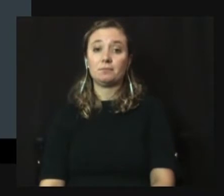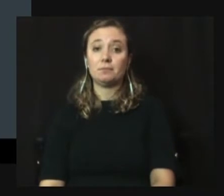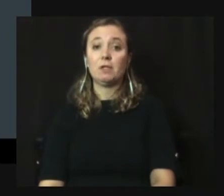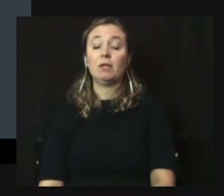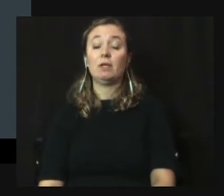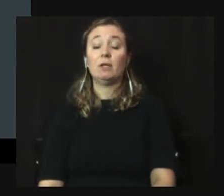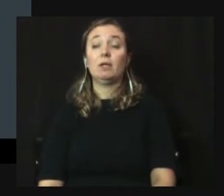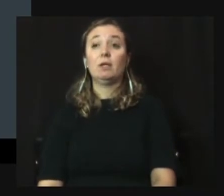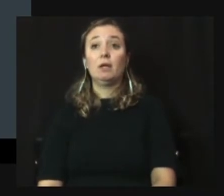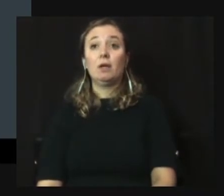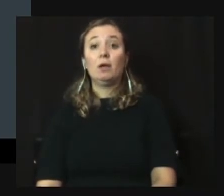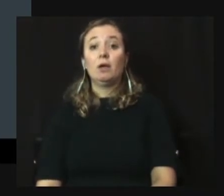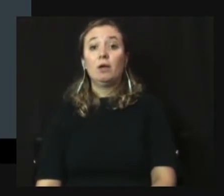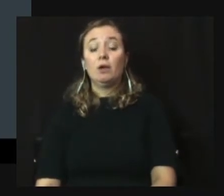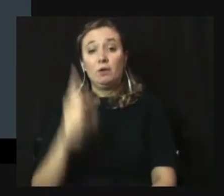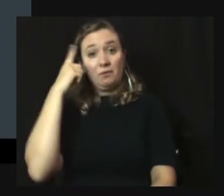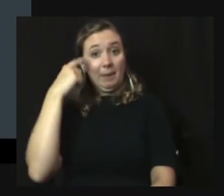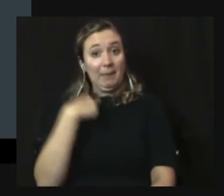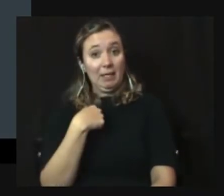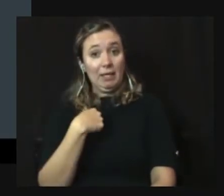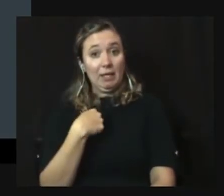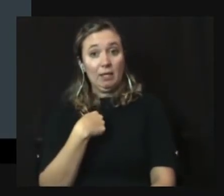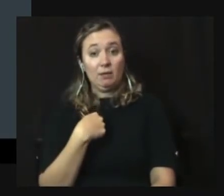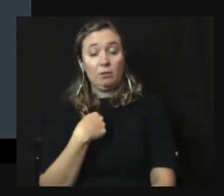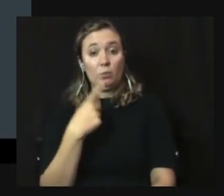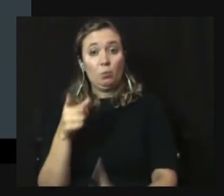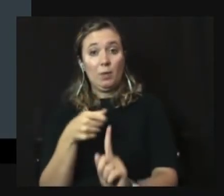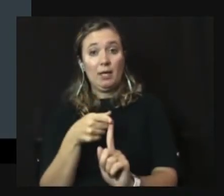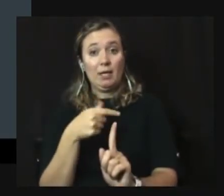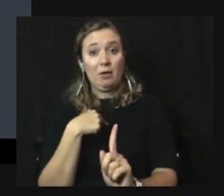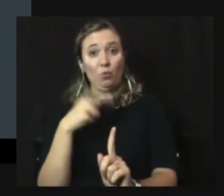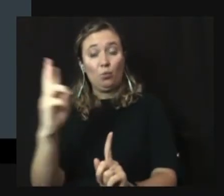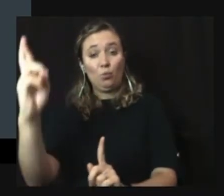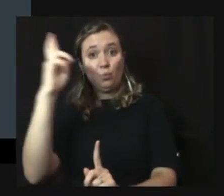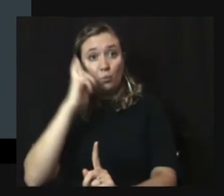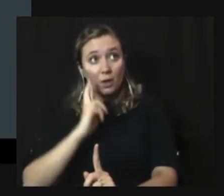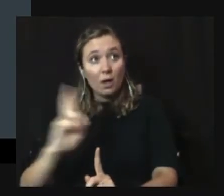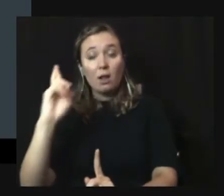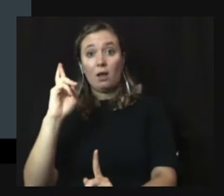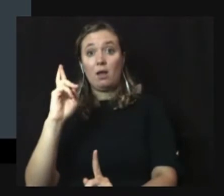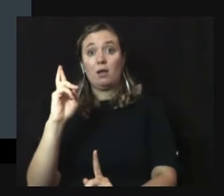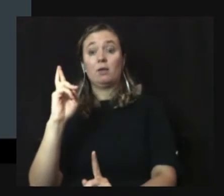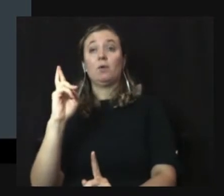And for me, when I realized this,